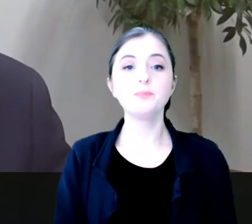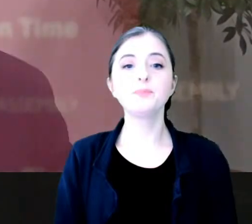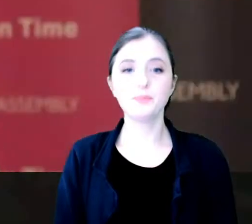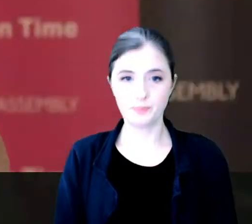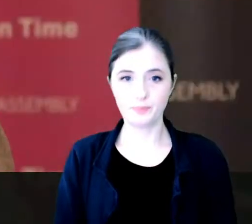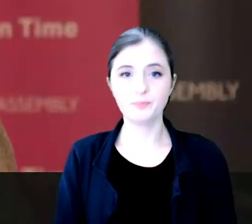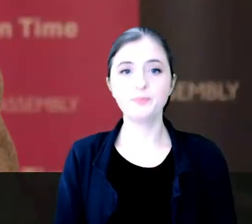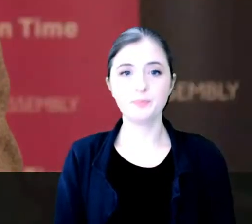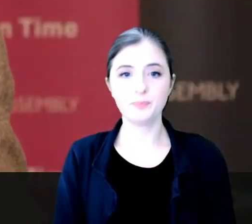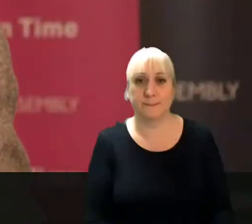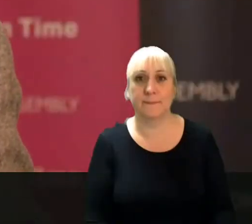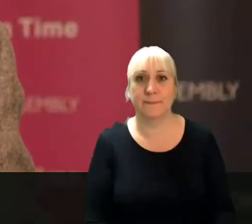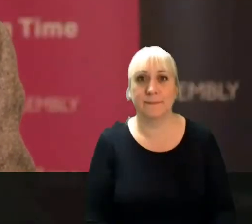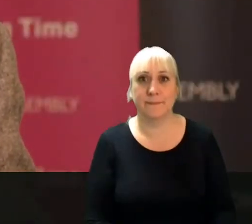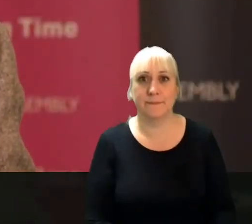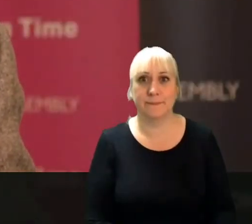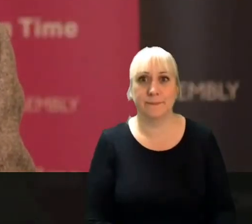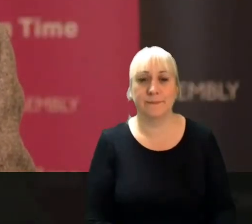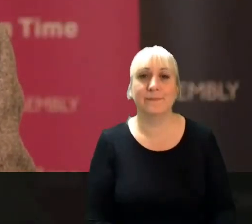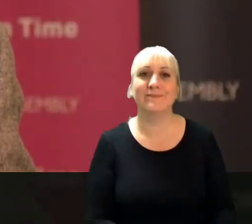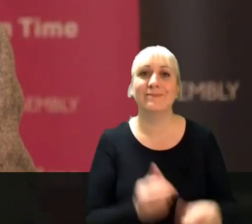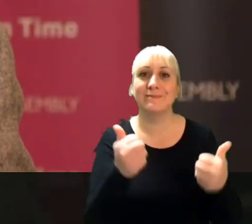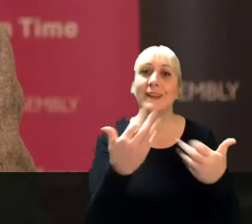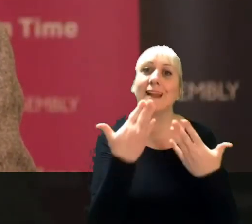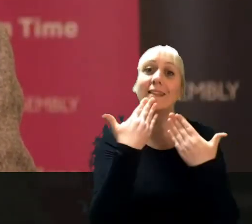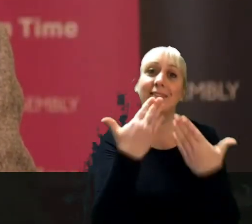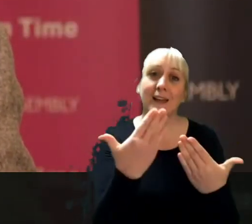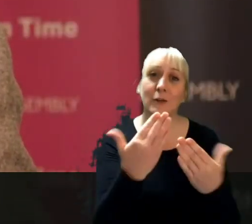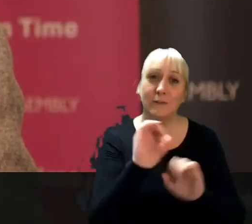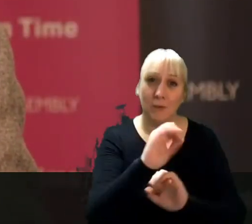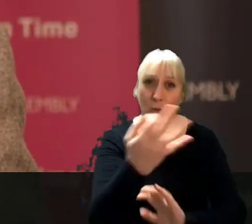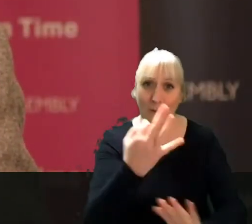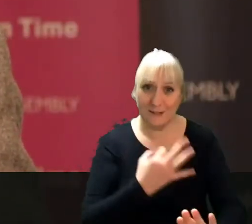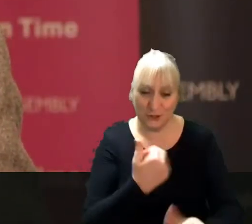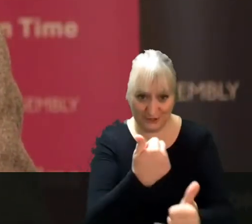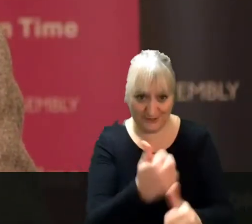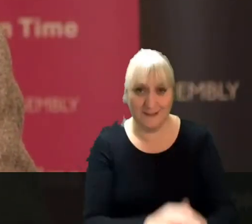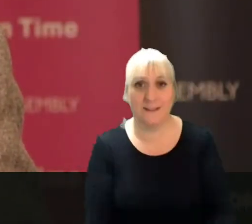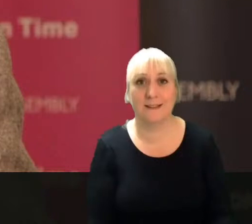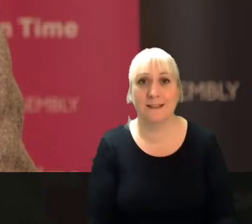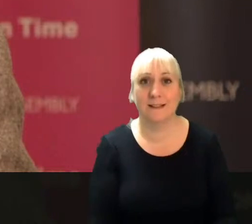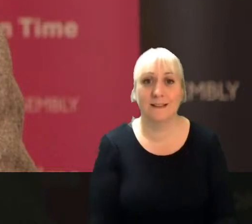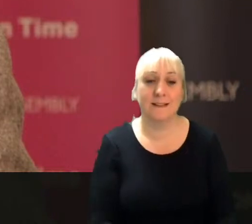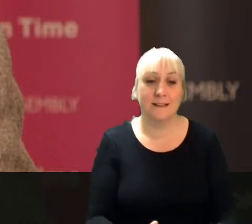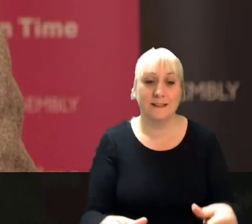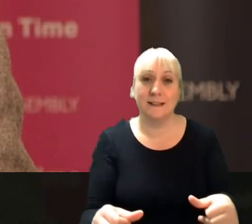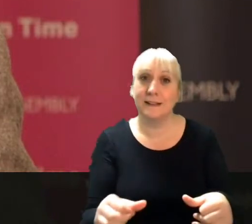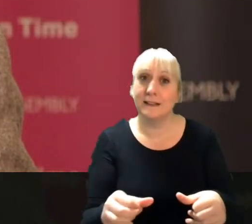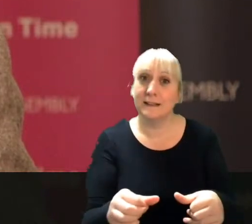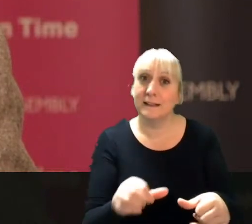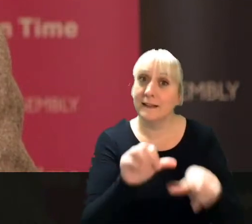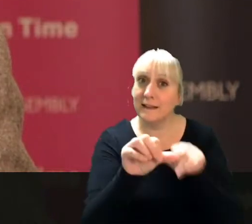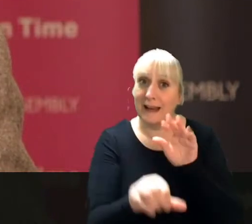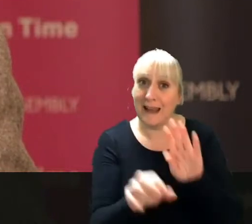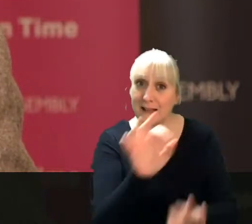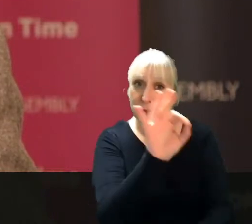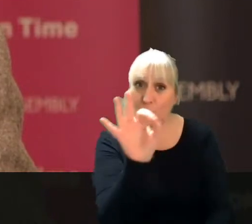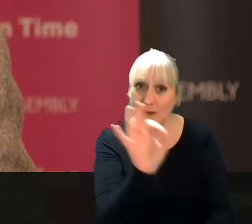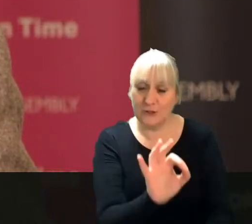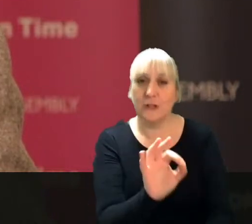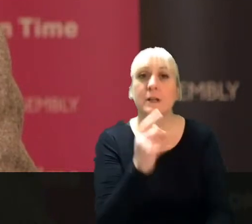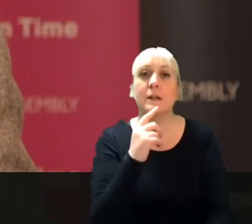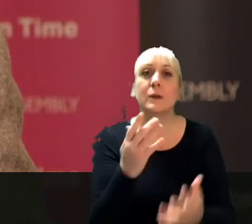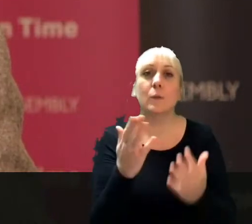Thank you. Thank you, Julie, for your question. We move on to the next question, and welcome to